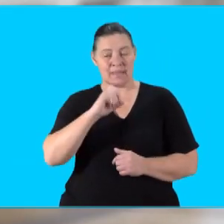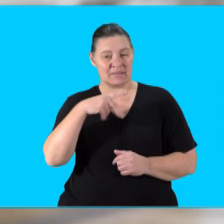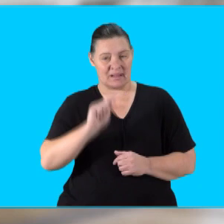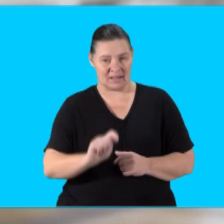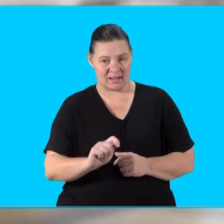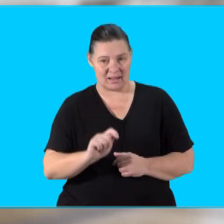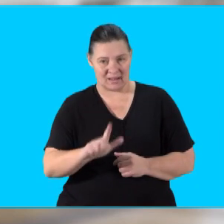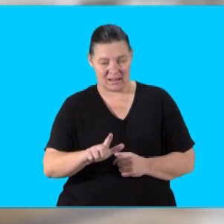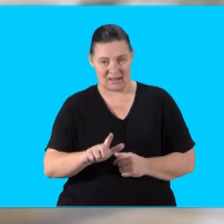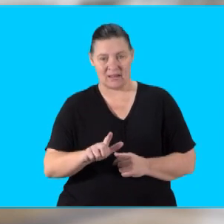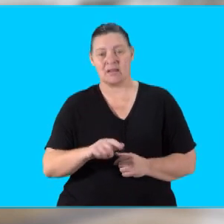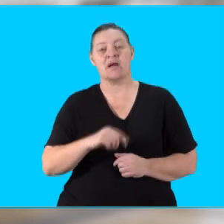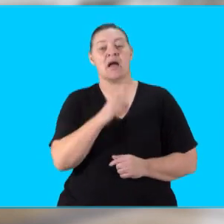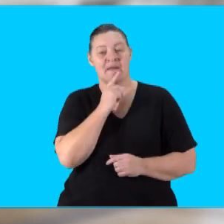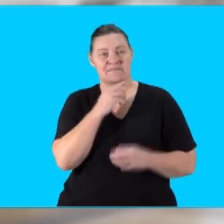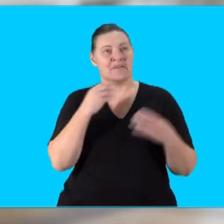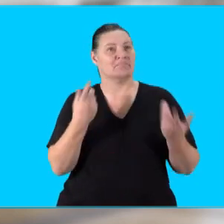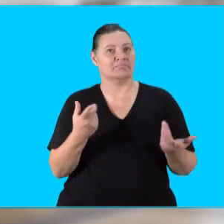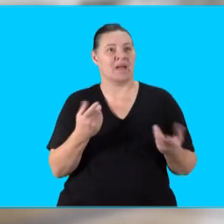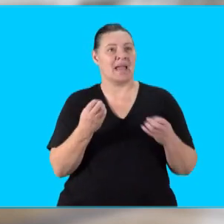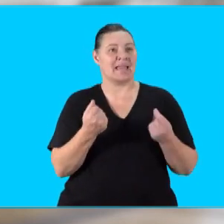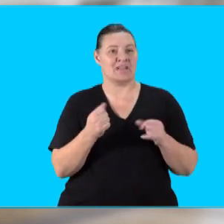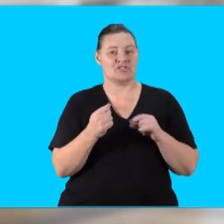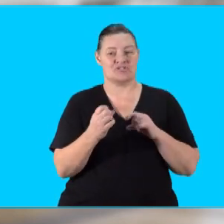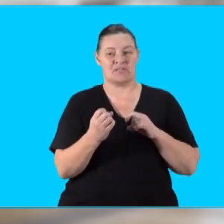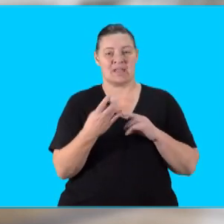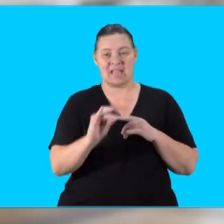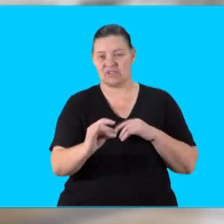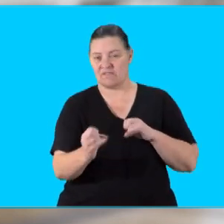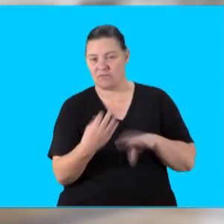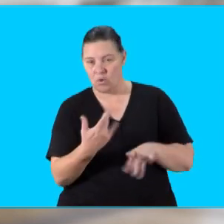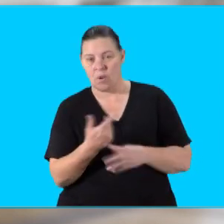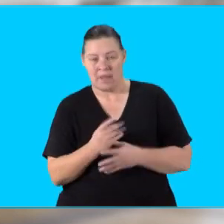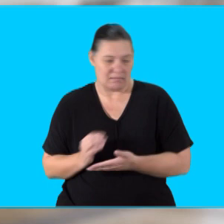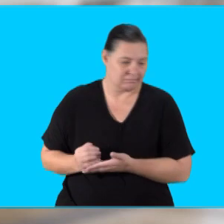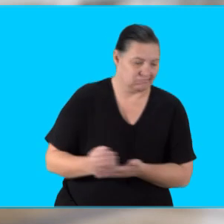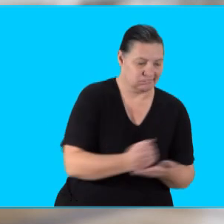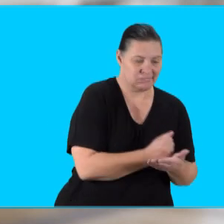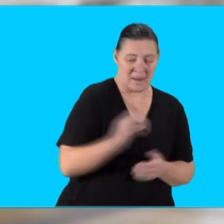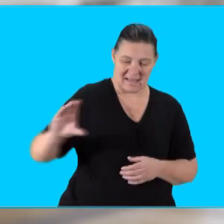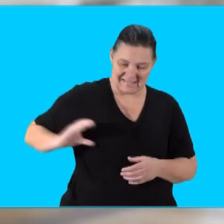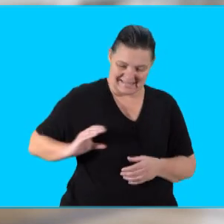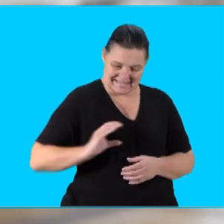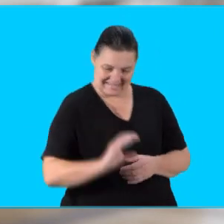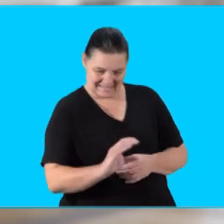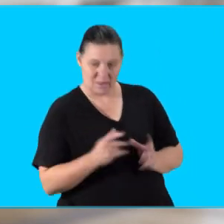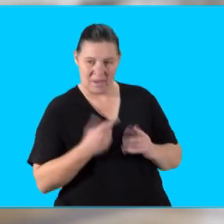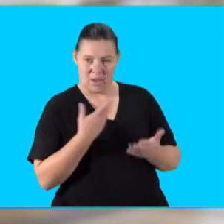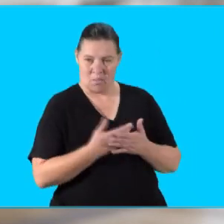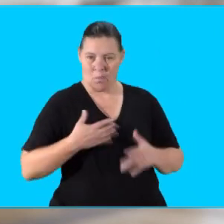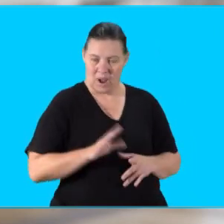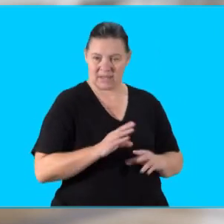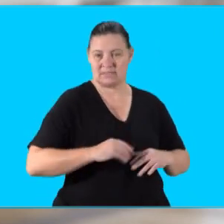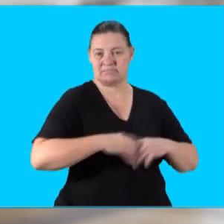In a company, we can get investors to invest. We can raise huge amount of capital through our